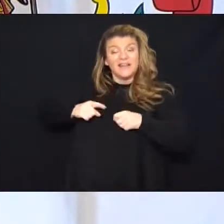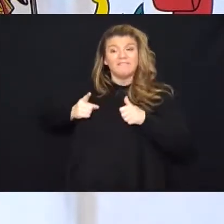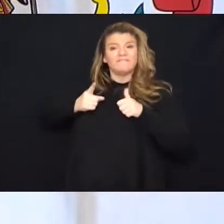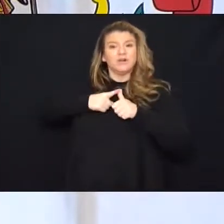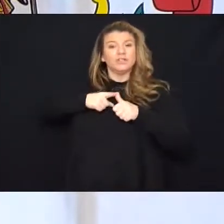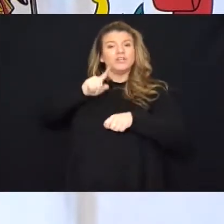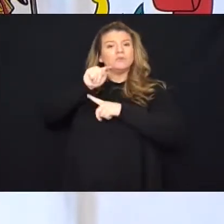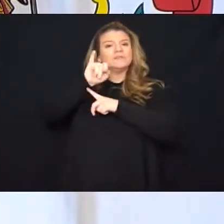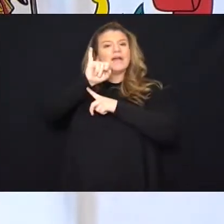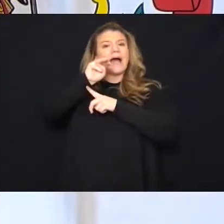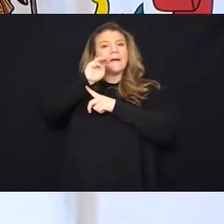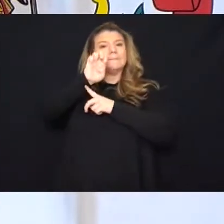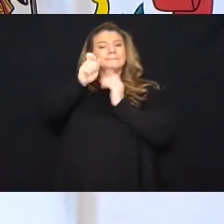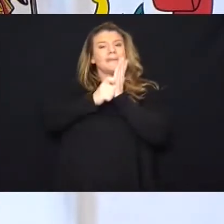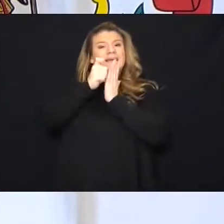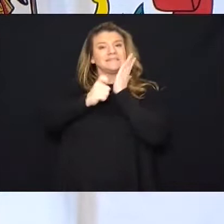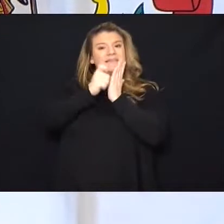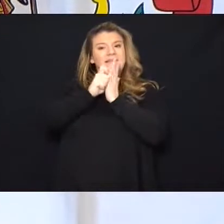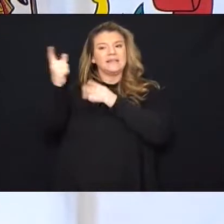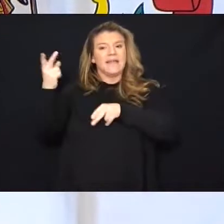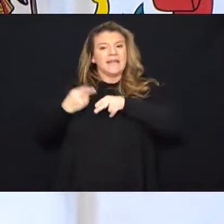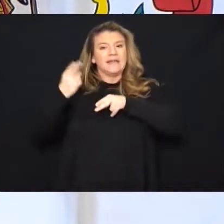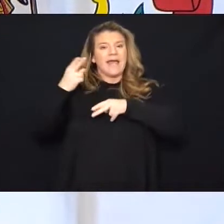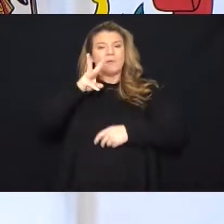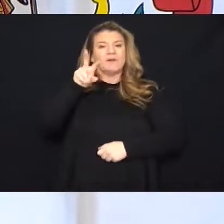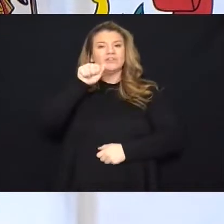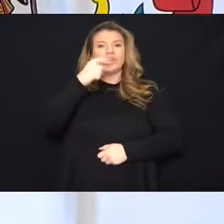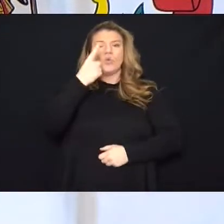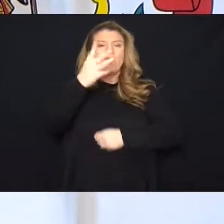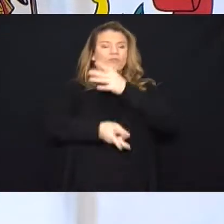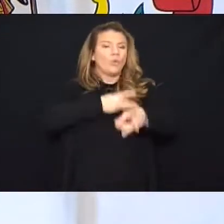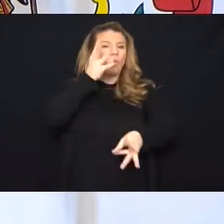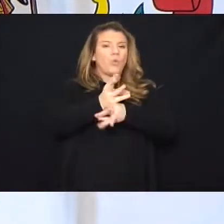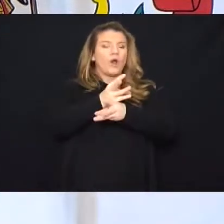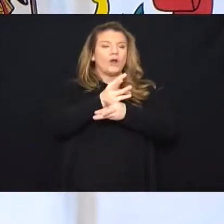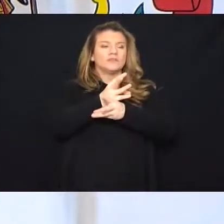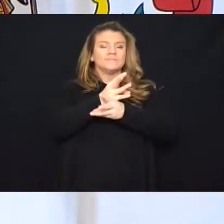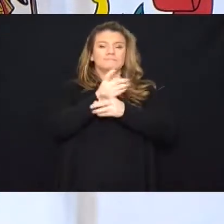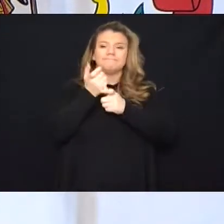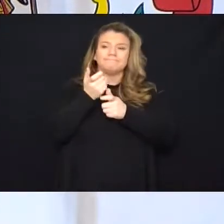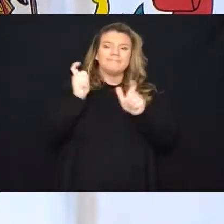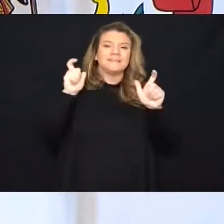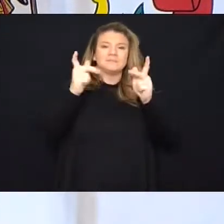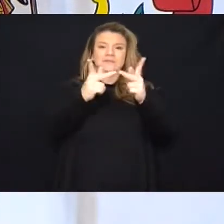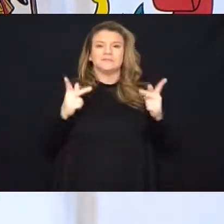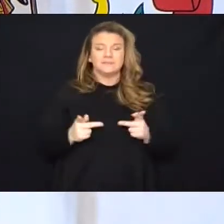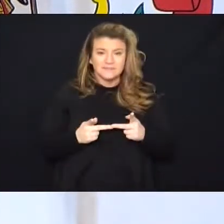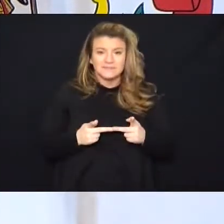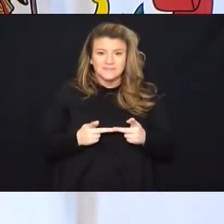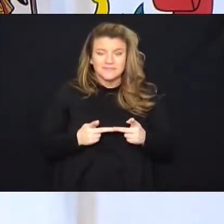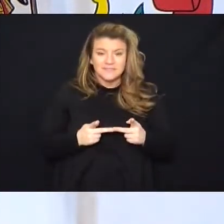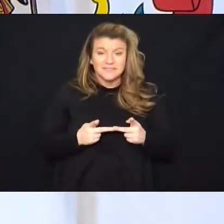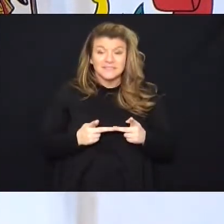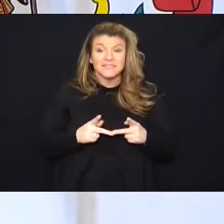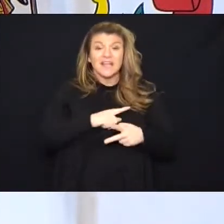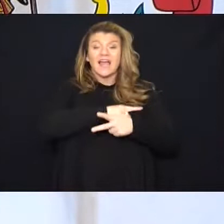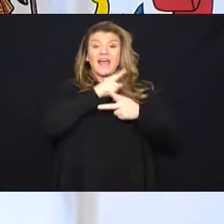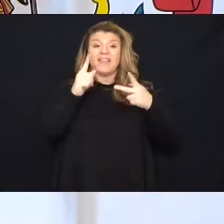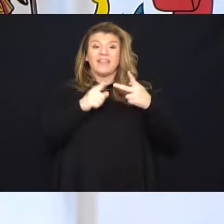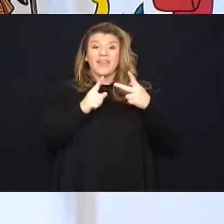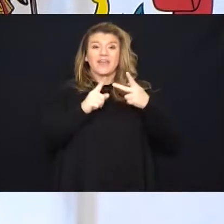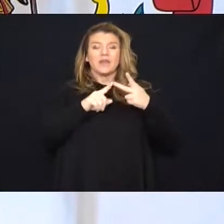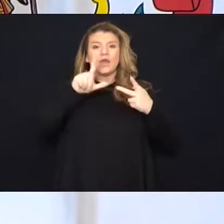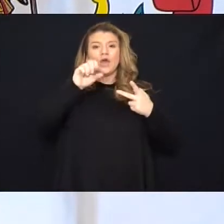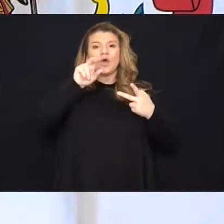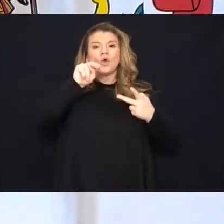Time magazine naming West Virginia as one of the world's greatest prizes or places. Then Lonely